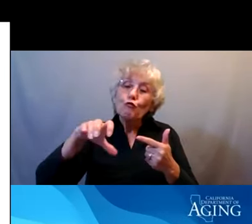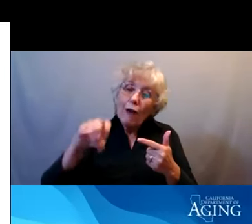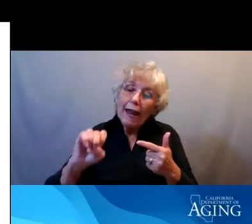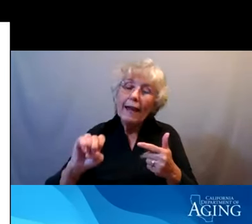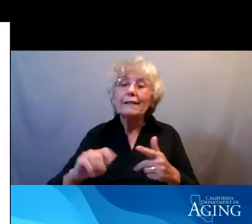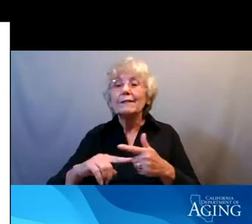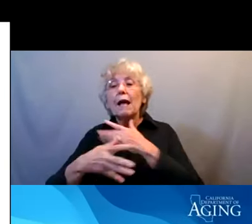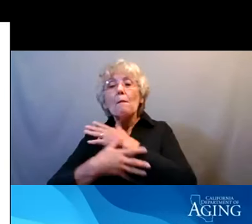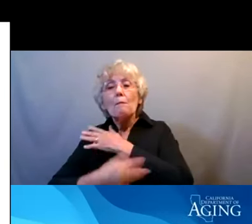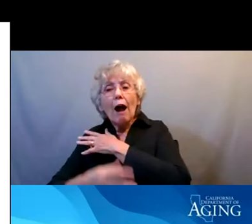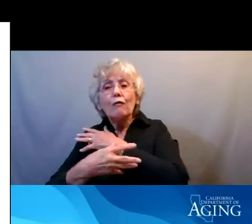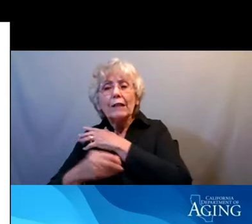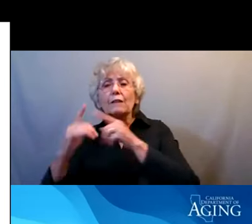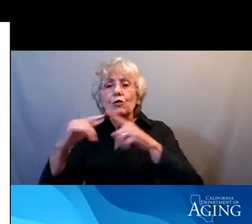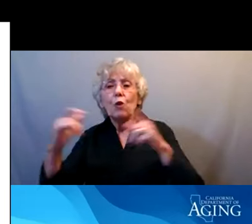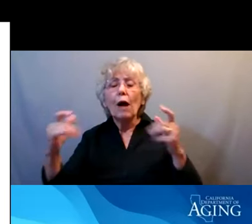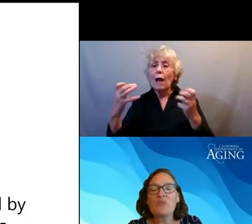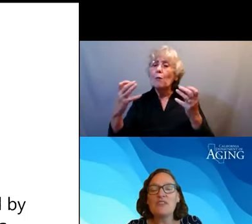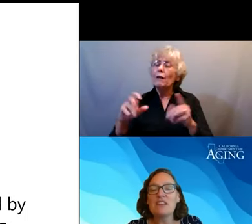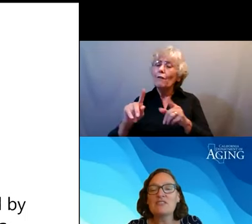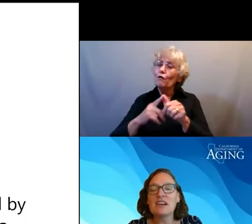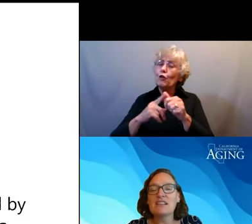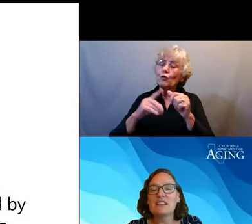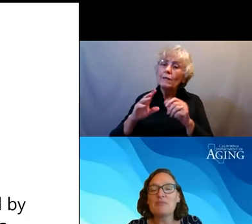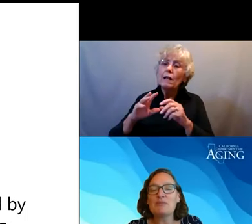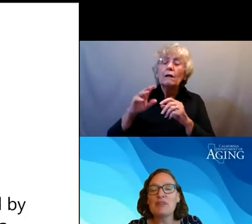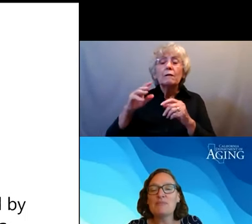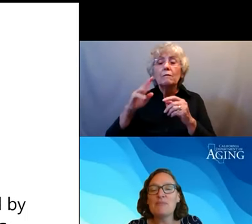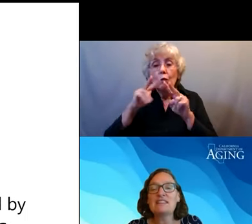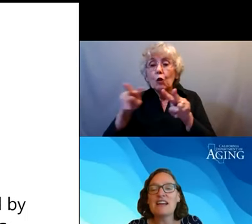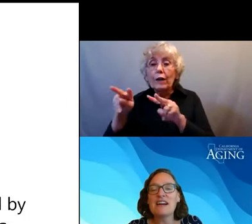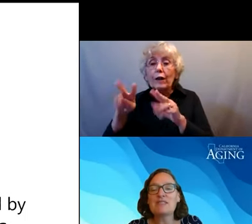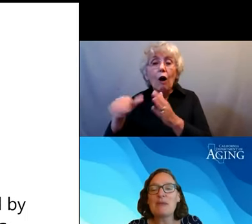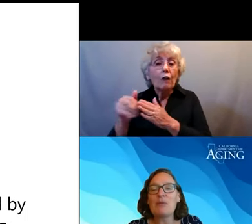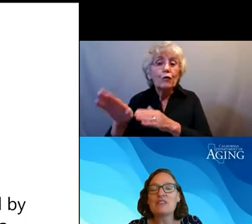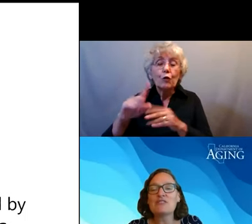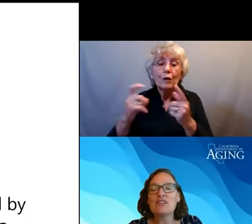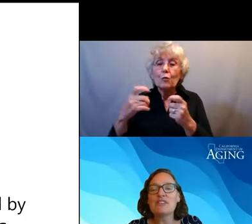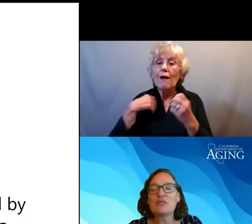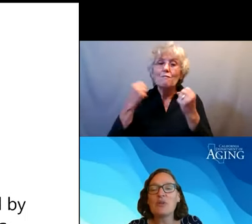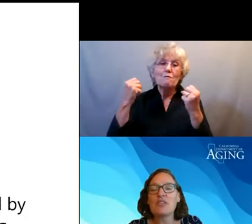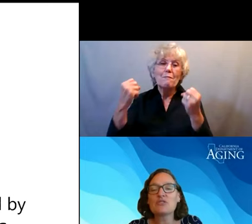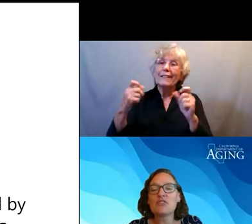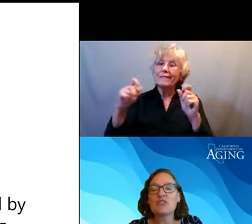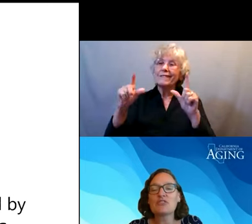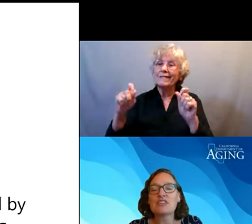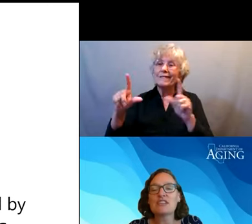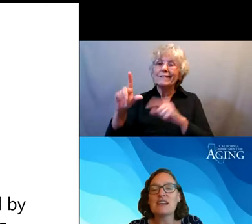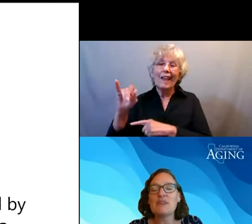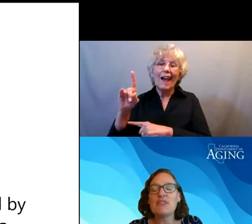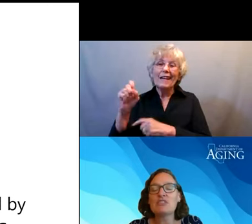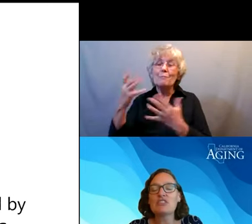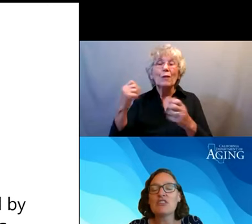out, but I also want to hear from you all. So Connie, we've got many slides, but maybe we can do the short